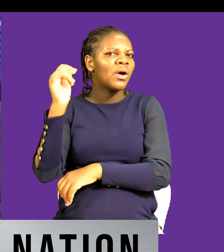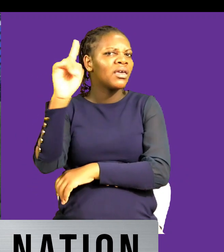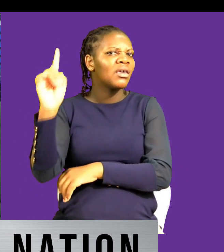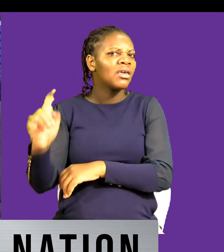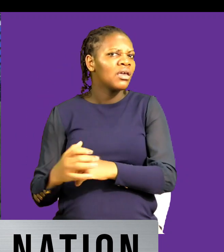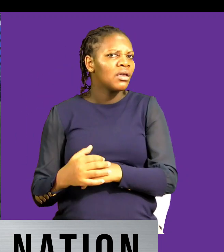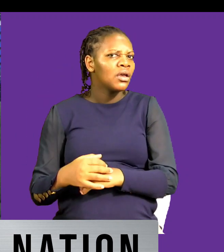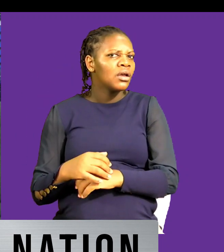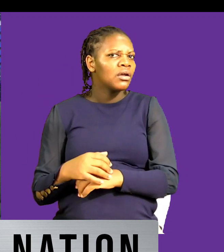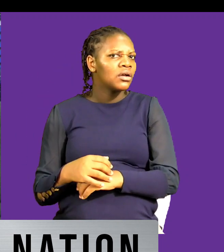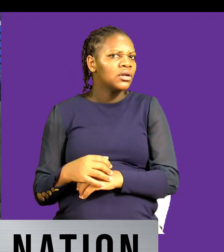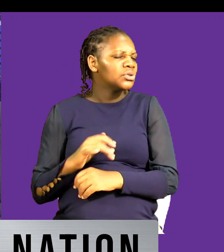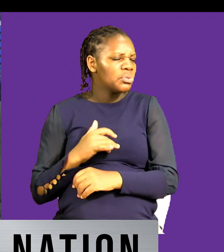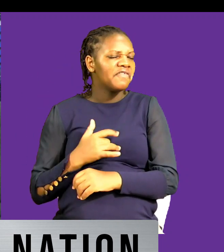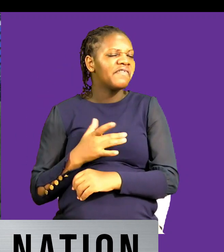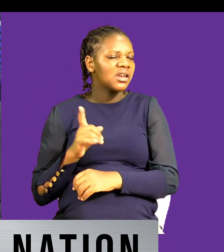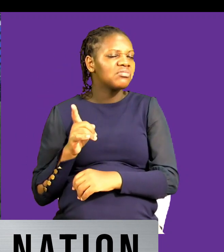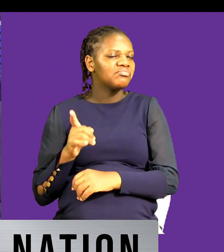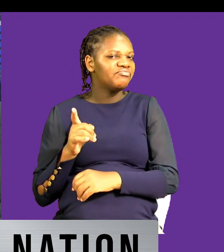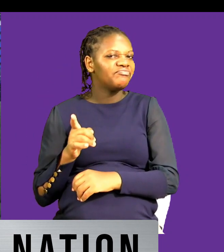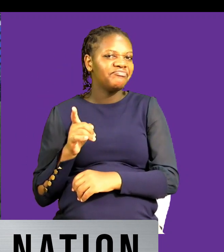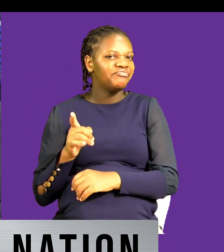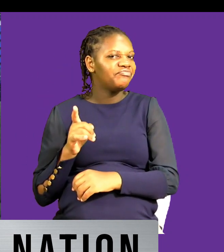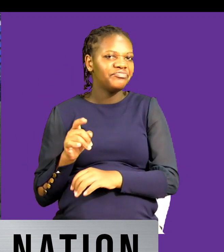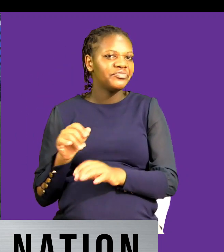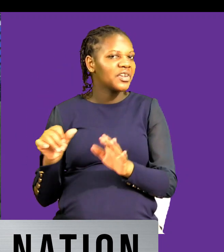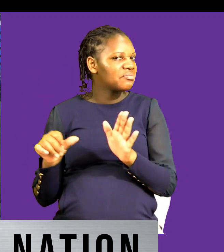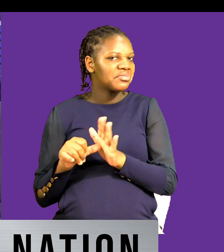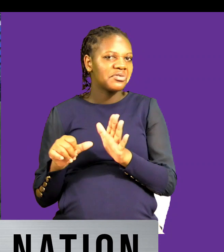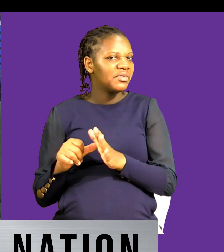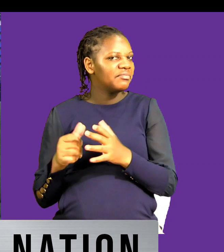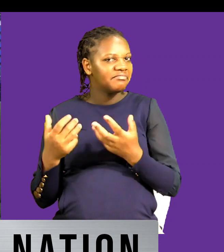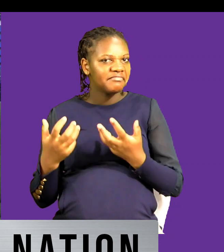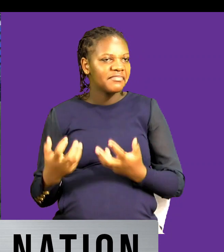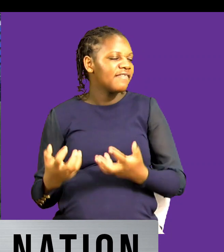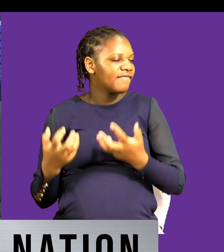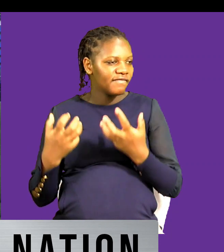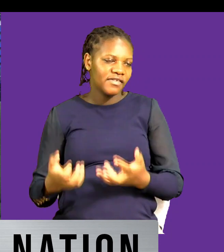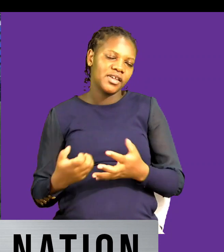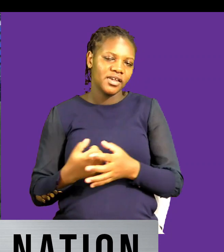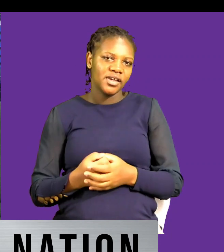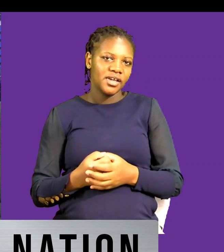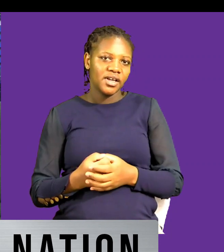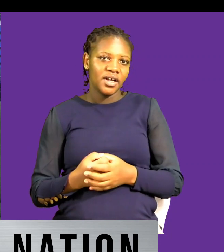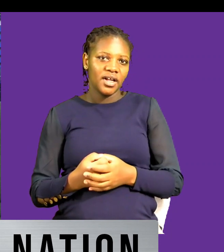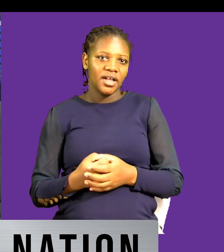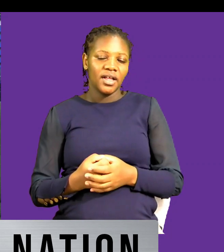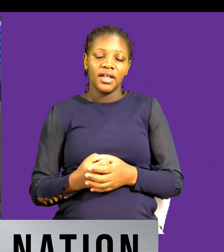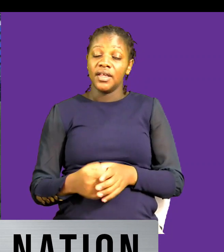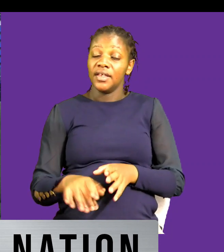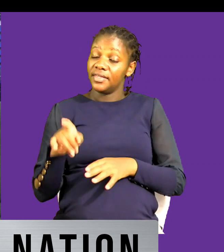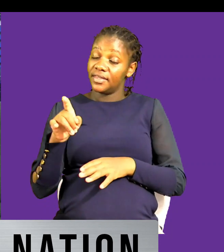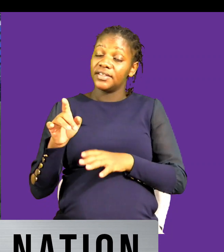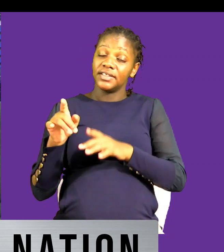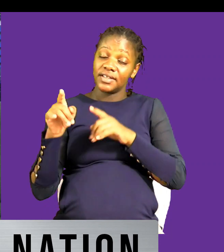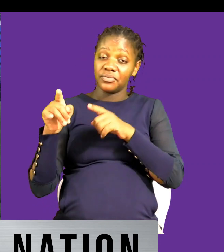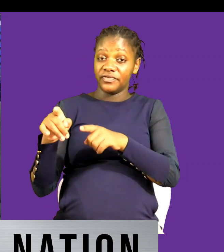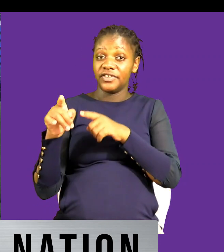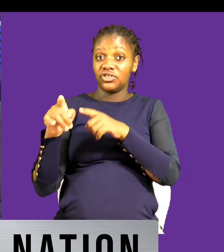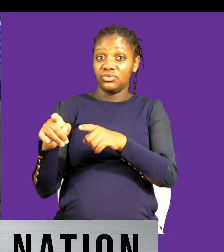kind of case fixing, for lack of a better word? It is, these cases have to lose. We are saying this is a prosecutional-driven,